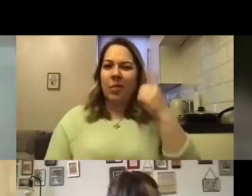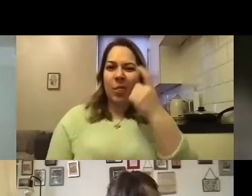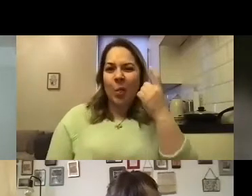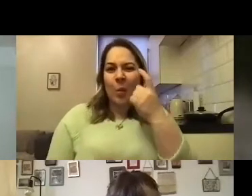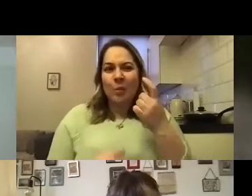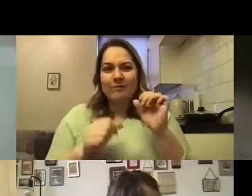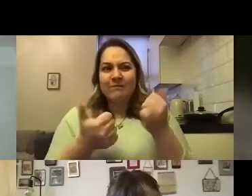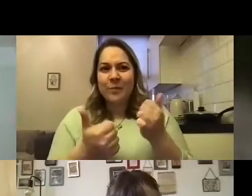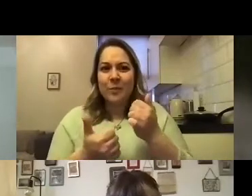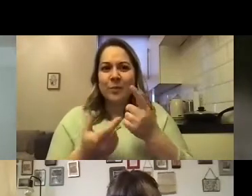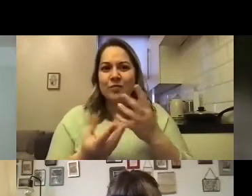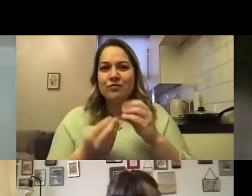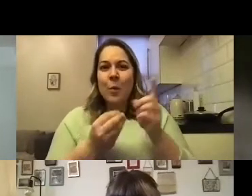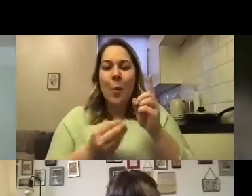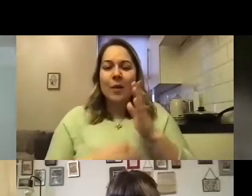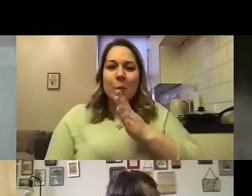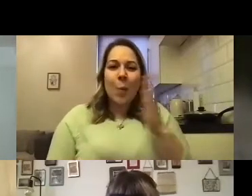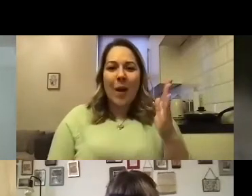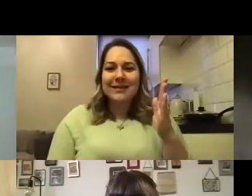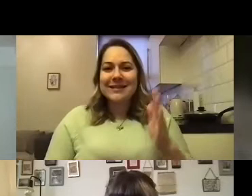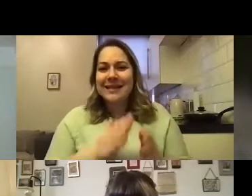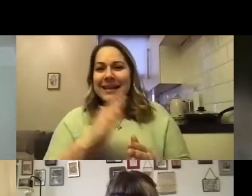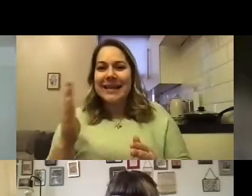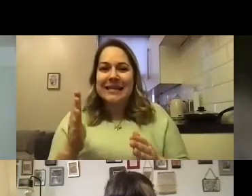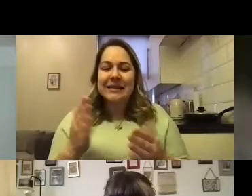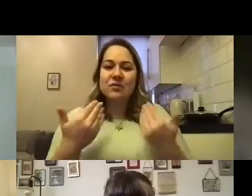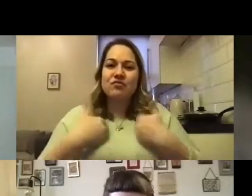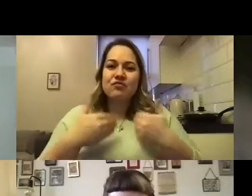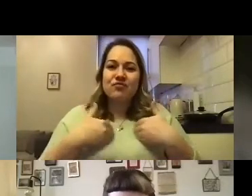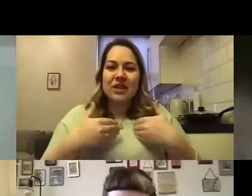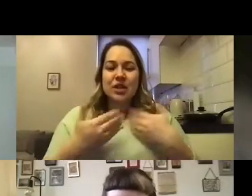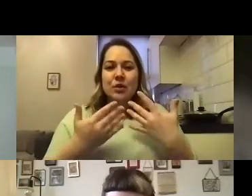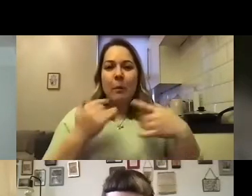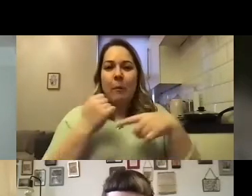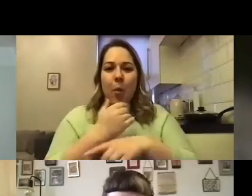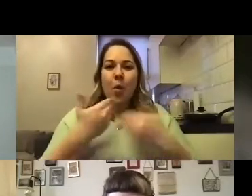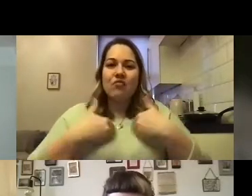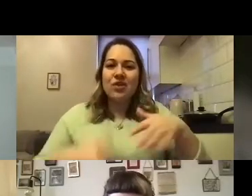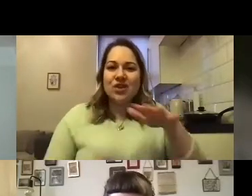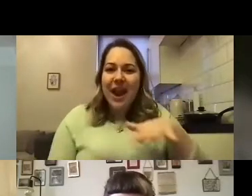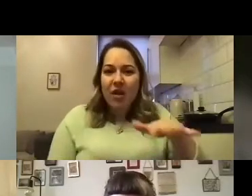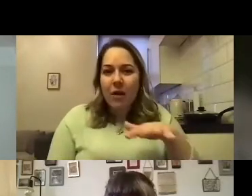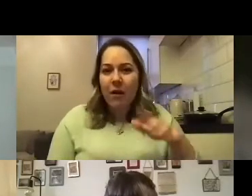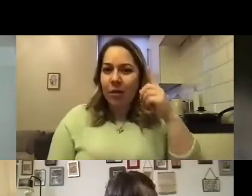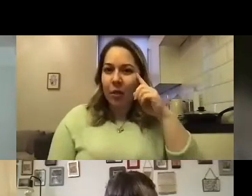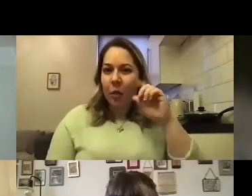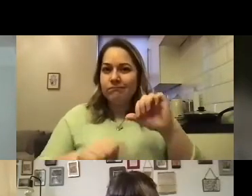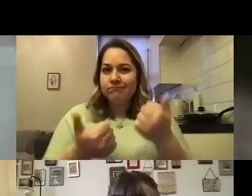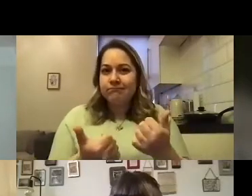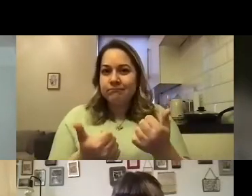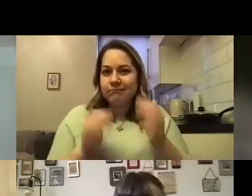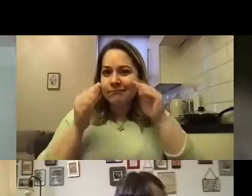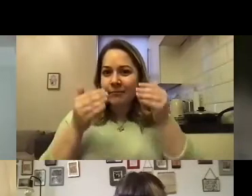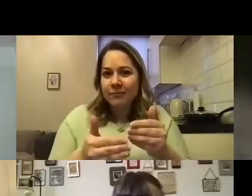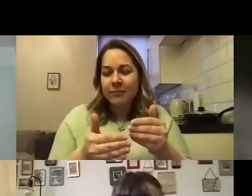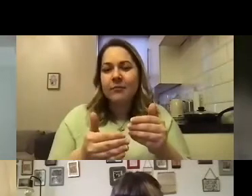you know, West and East, rich borough, poor borough, etc., etc. And it's been a